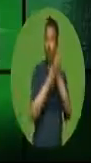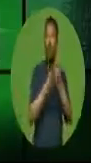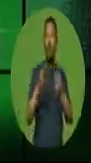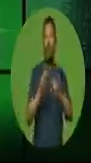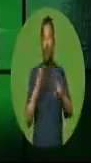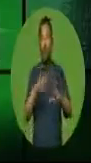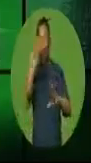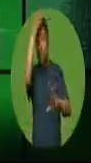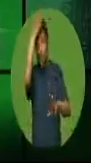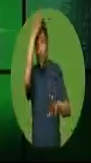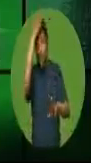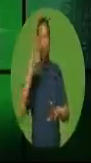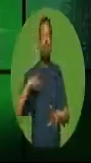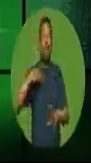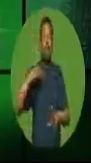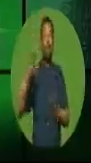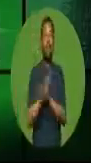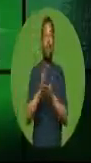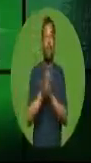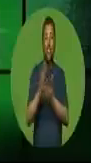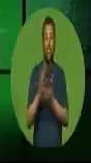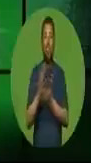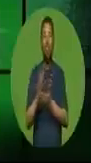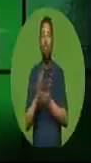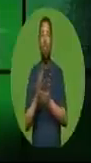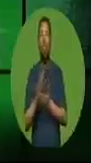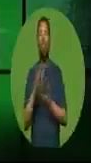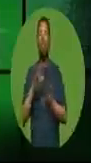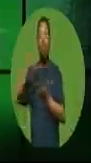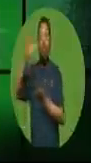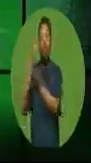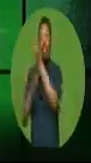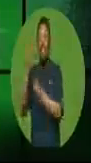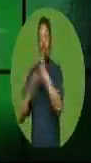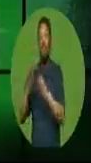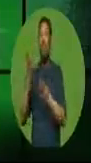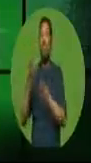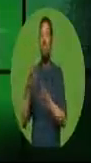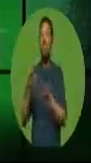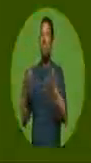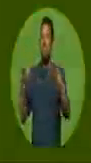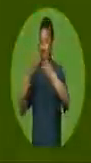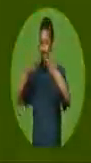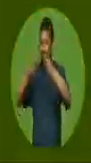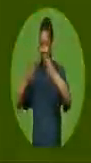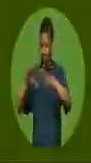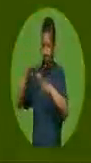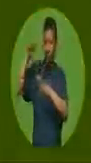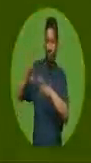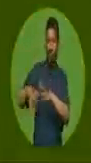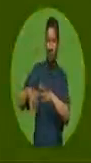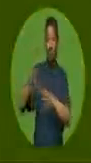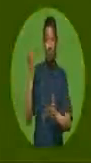the government, while private sector participation in foreign trade was intentionally curtailed. For